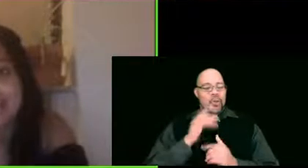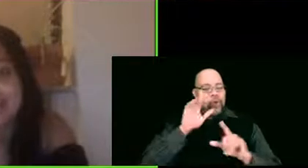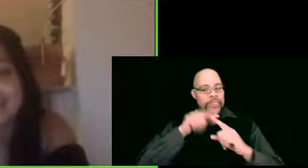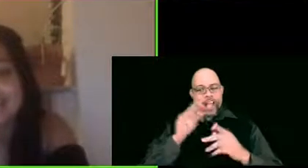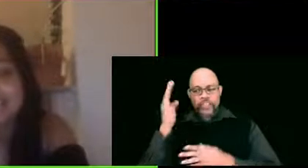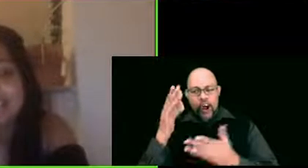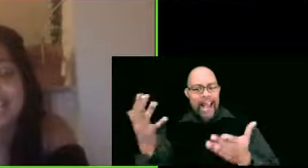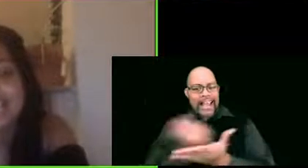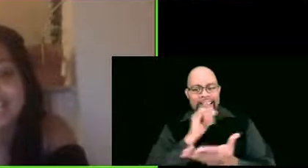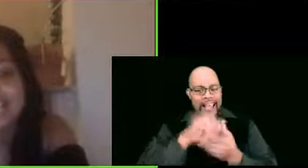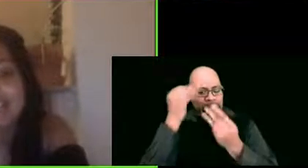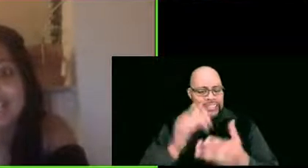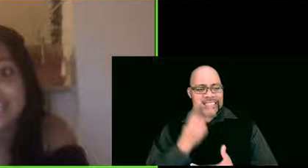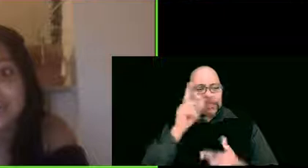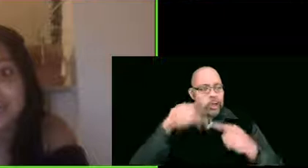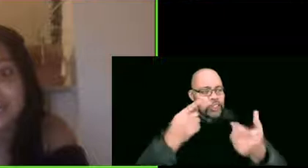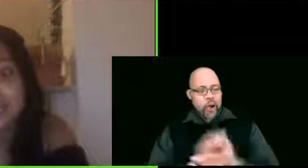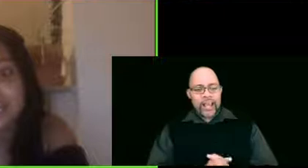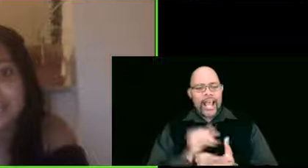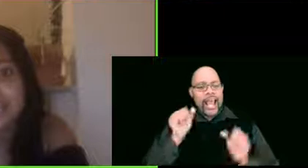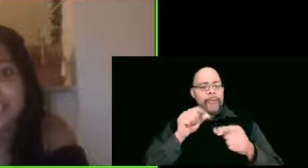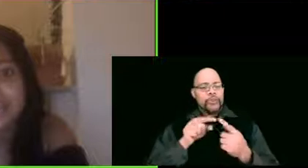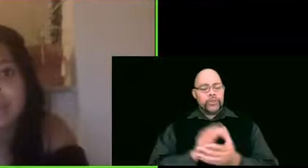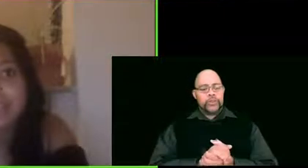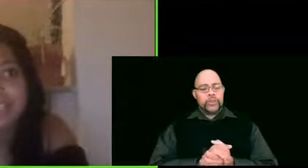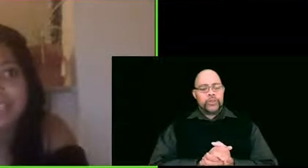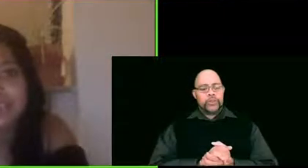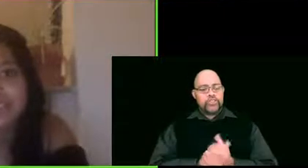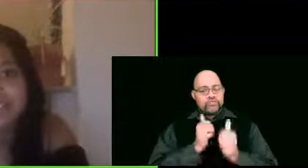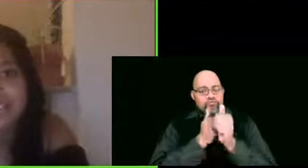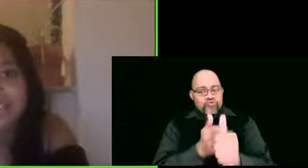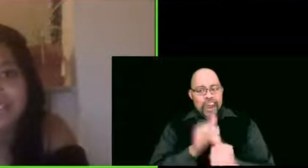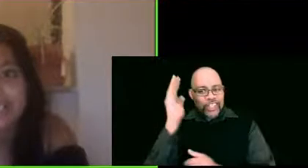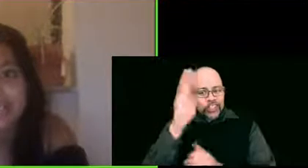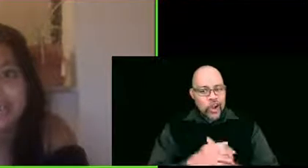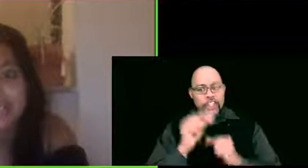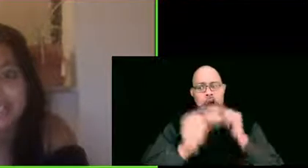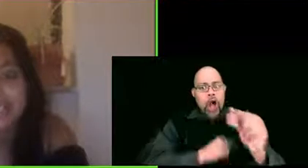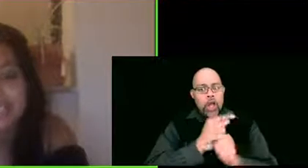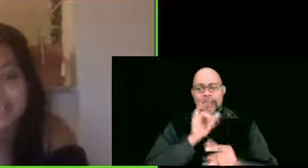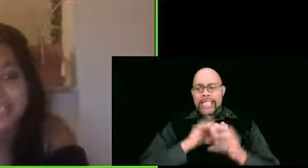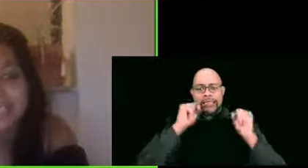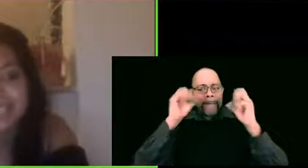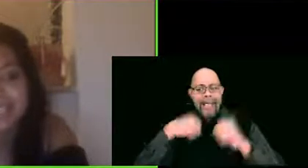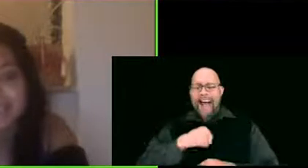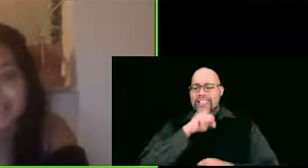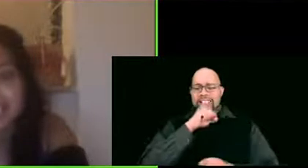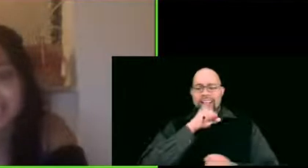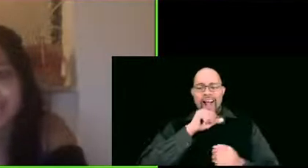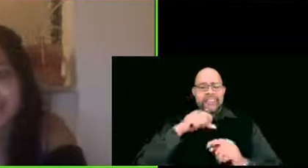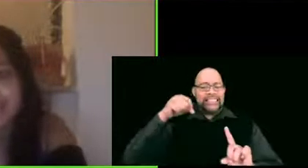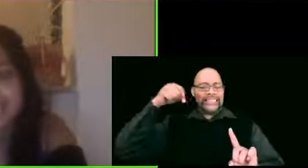against sharks and to collect that data and see where it's going, and then to be able to track sharks globally is just amazing. I